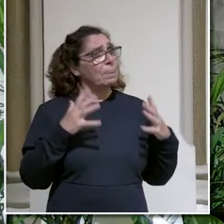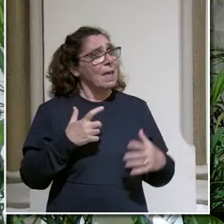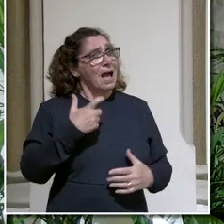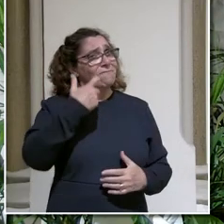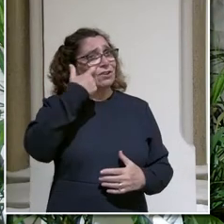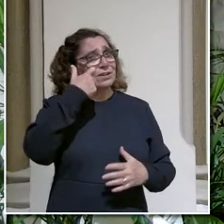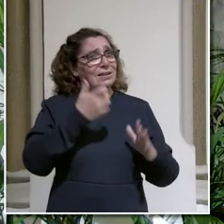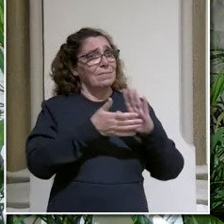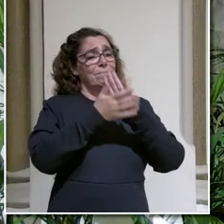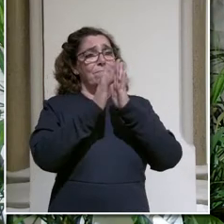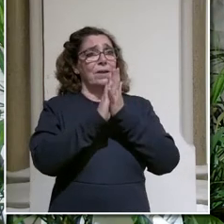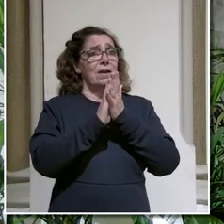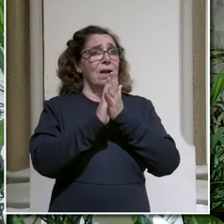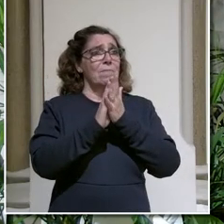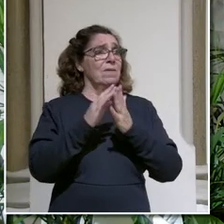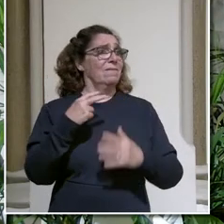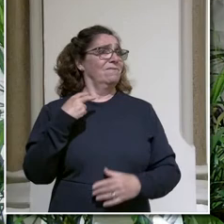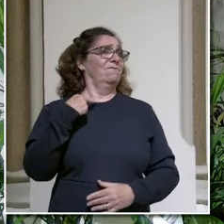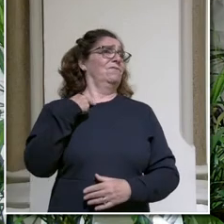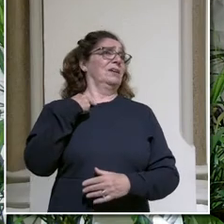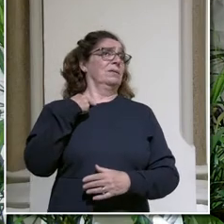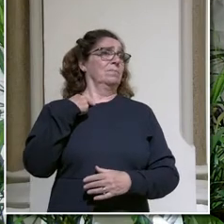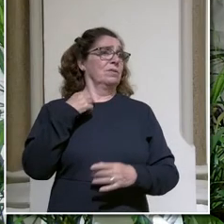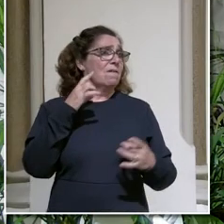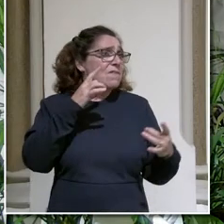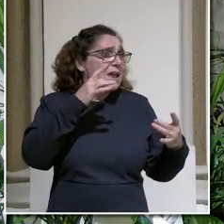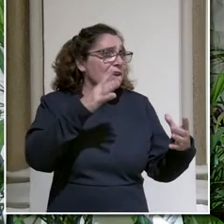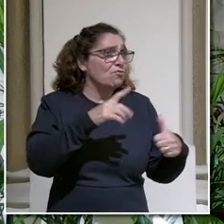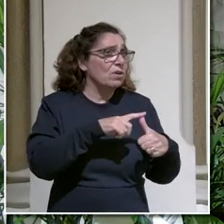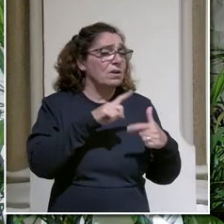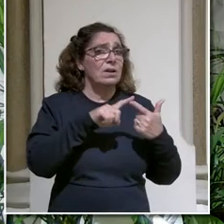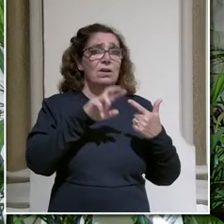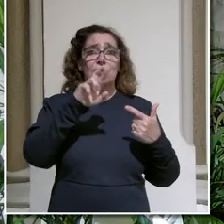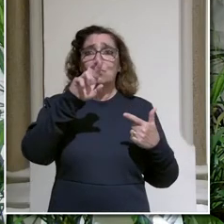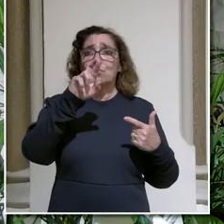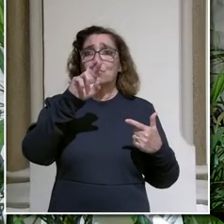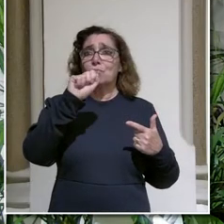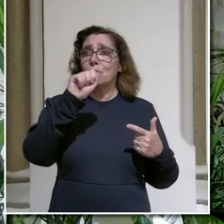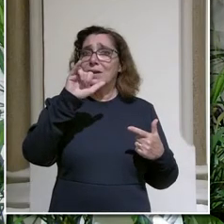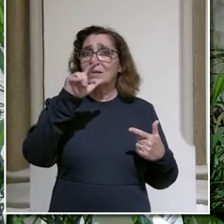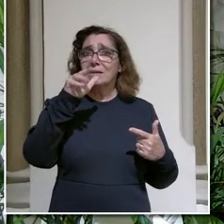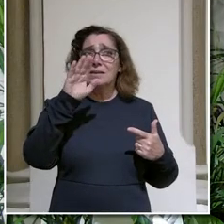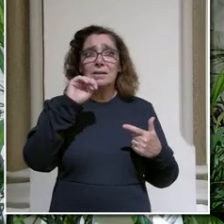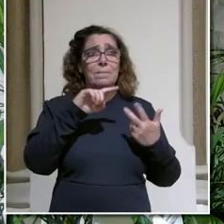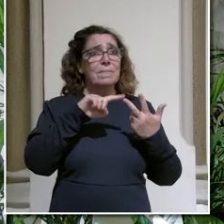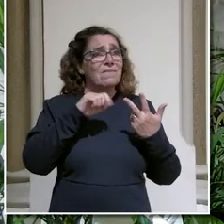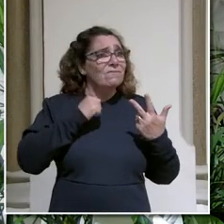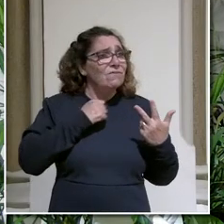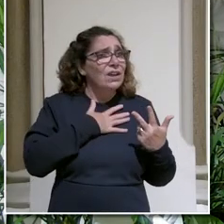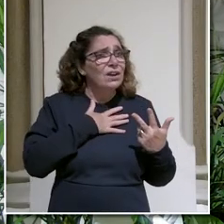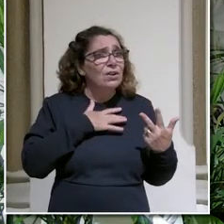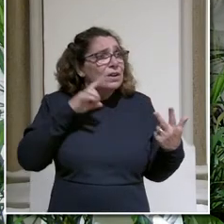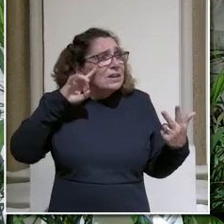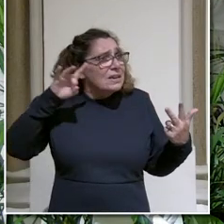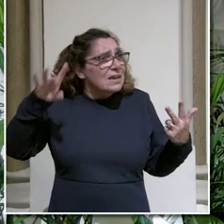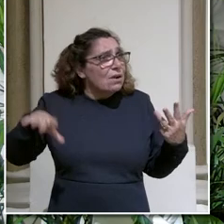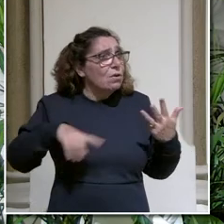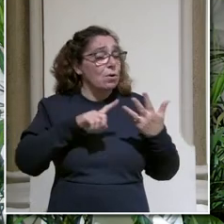become victims of hatred, racism, fear, terror, and